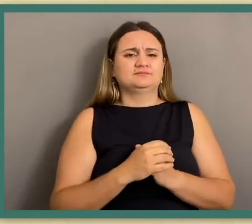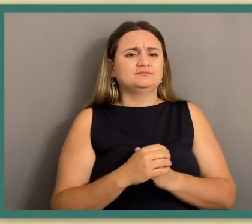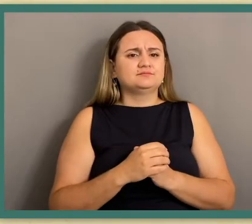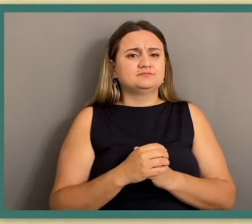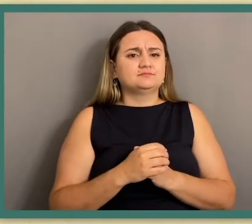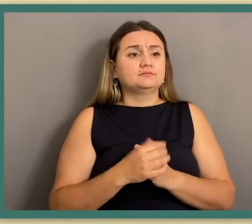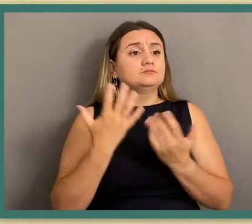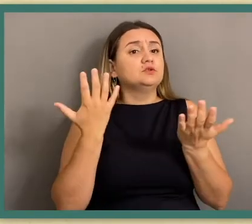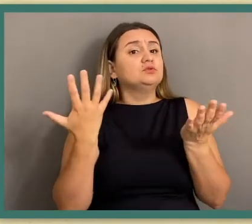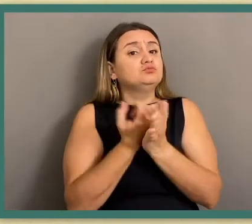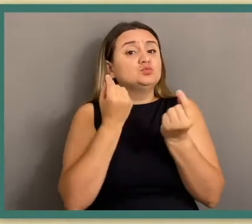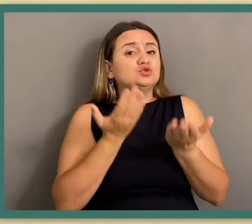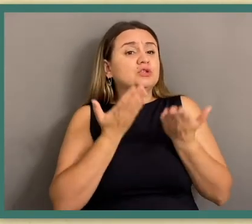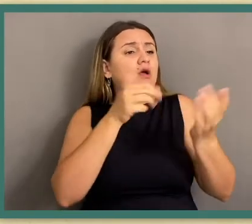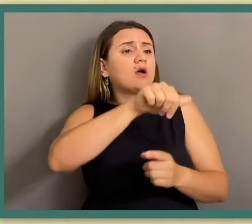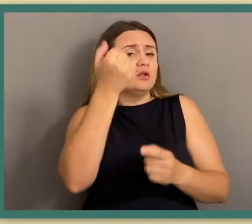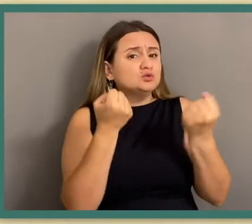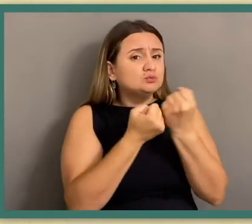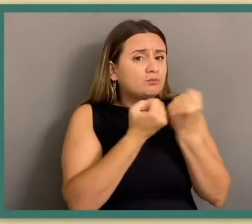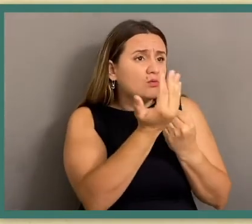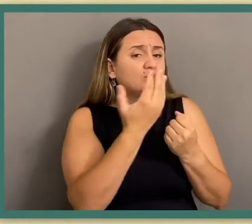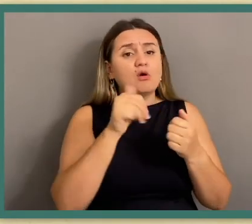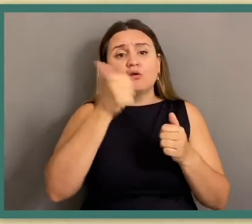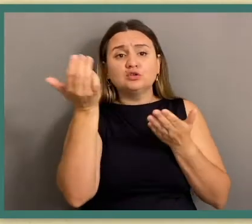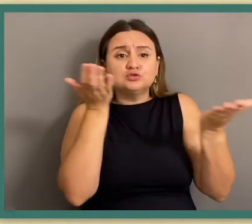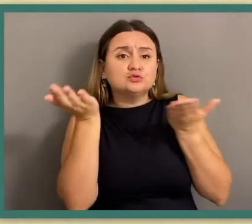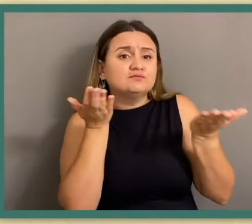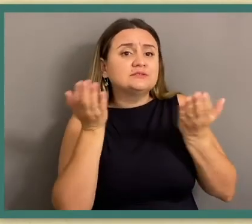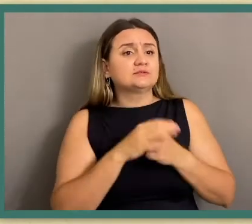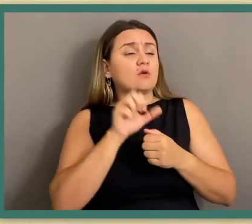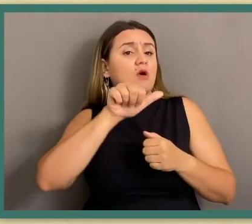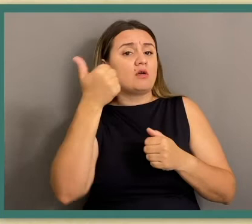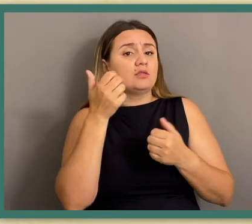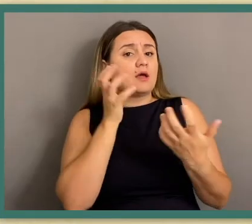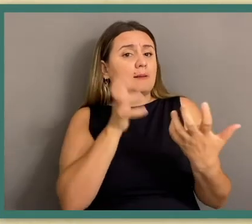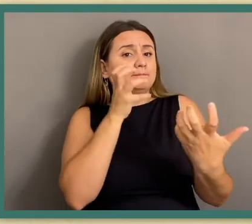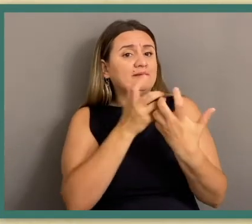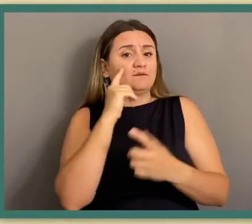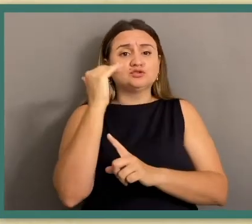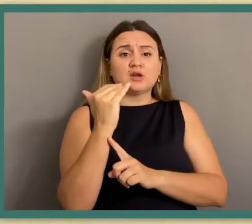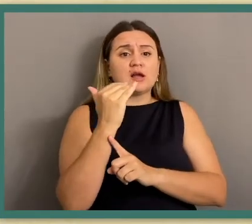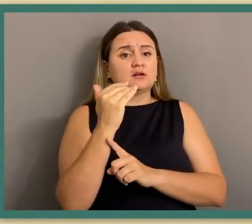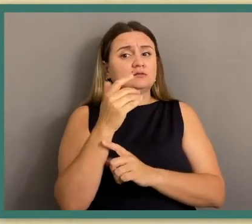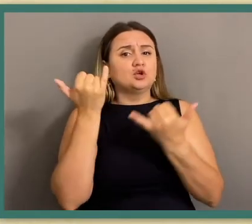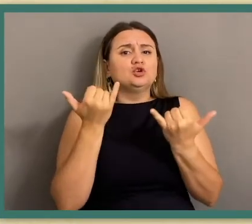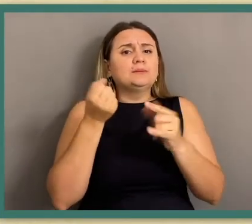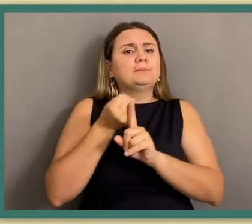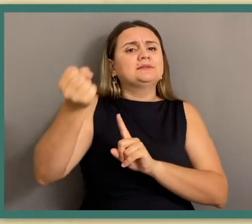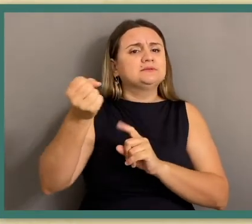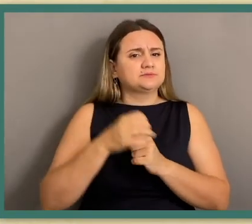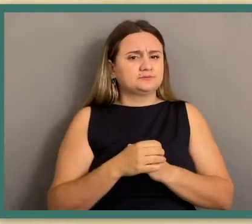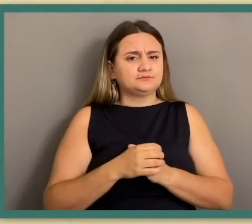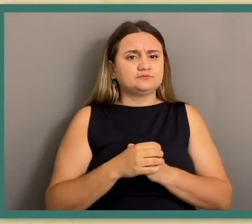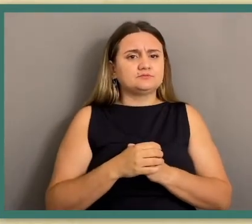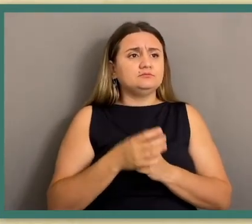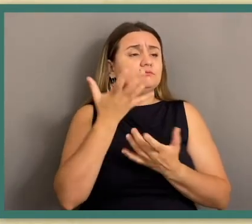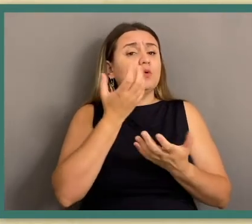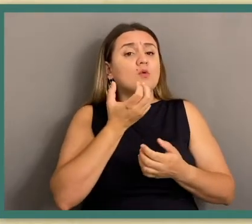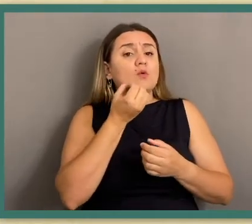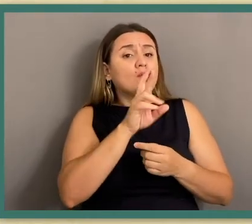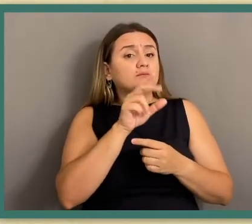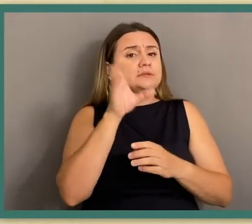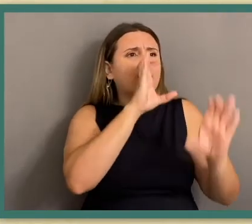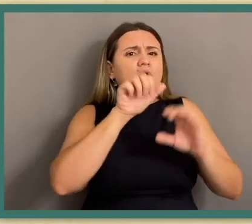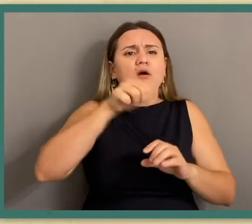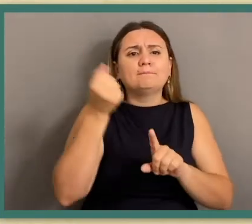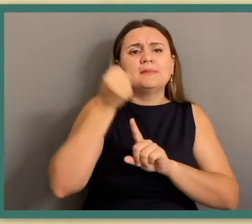Suggest implementing other supports, services, and/or accommodations in your child's current placement, or explore other placement types that